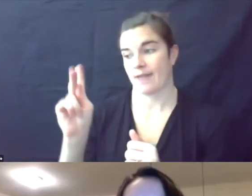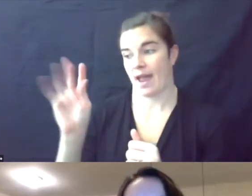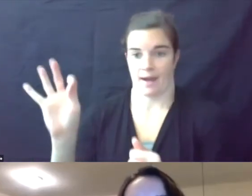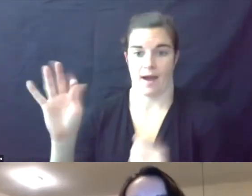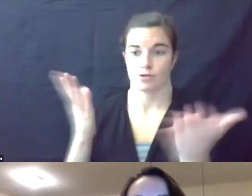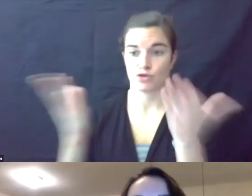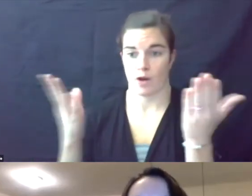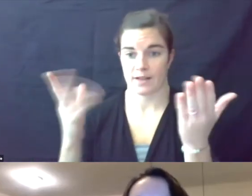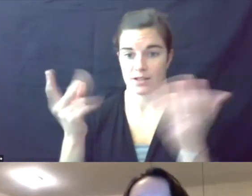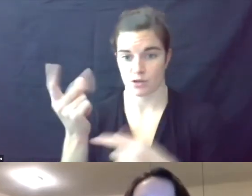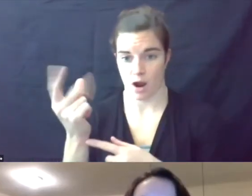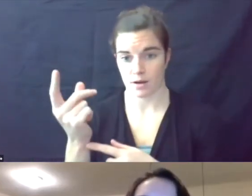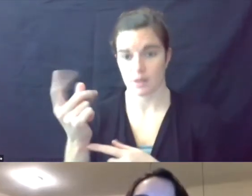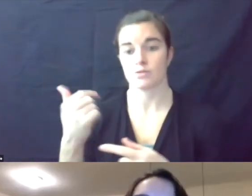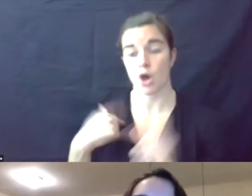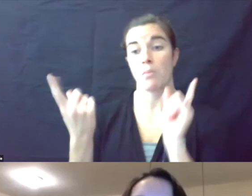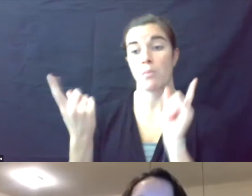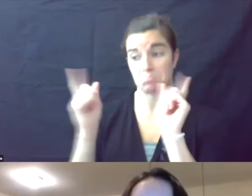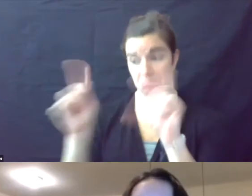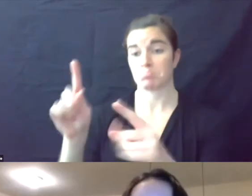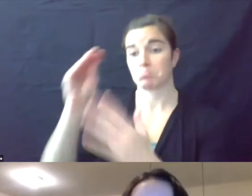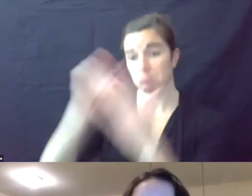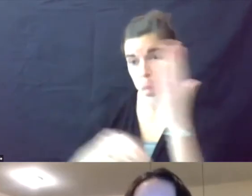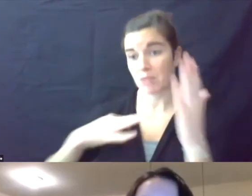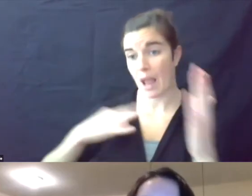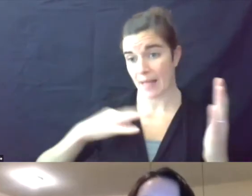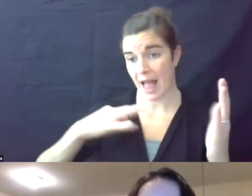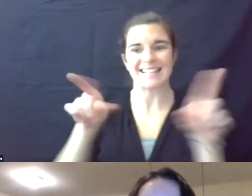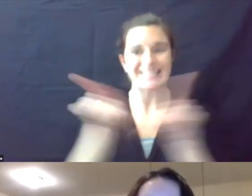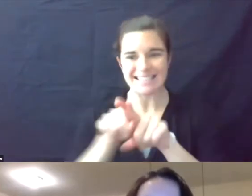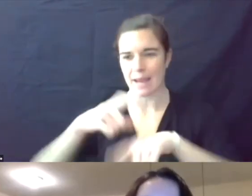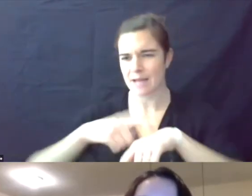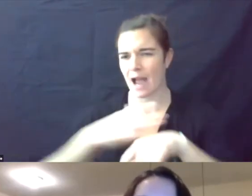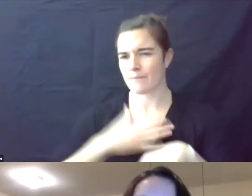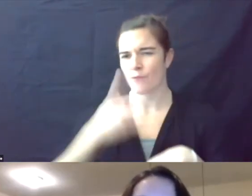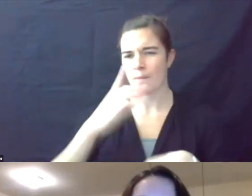that I liked. So I ended up applying right around the time that I scheduled my first surgery.